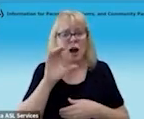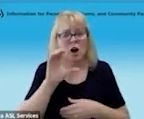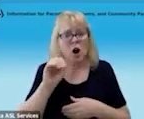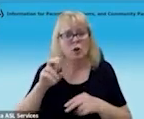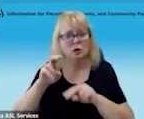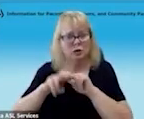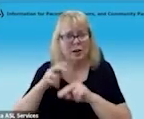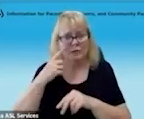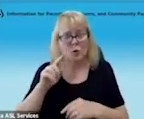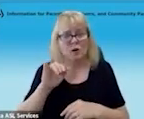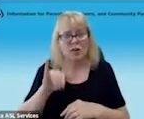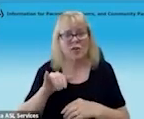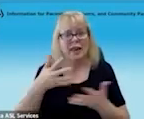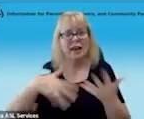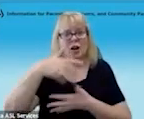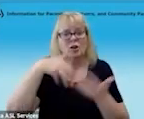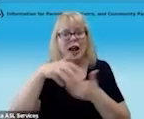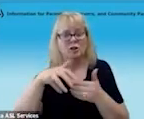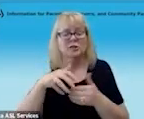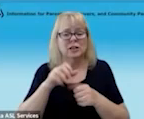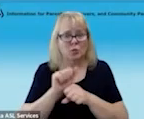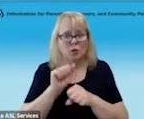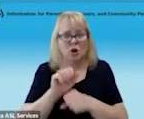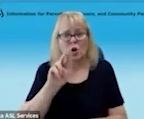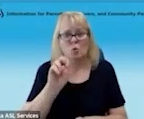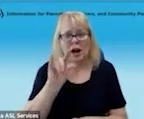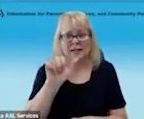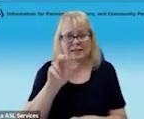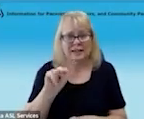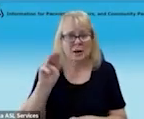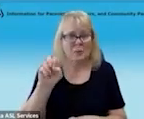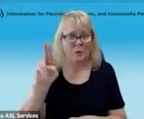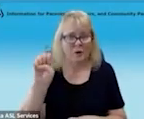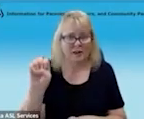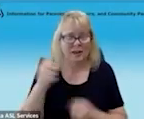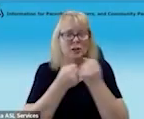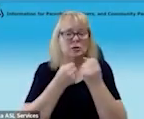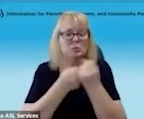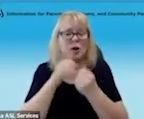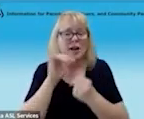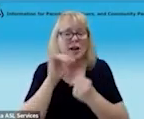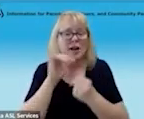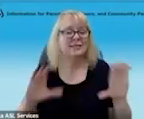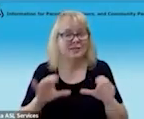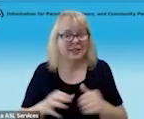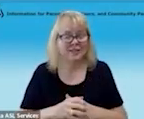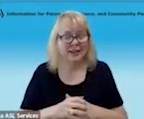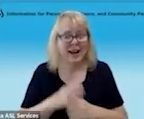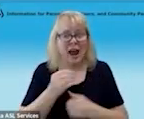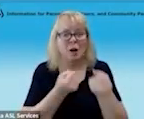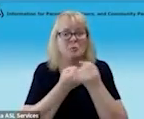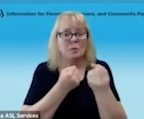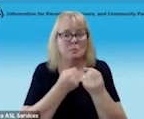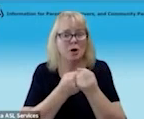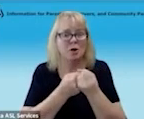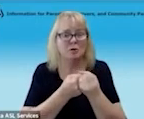this activity and promoting it across the department and beyond. And a special mention